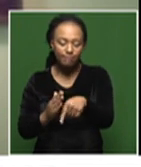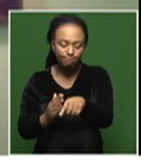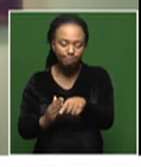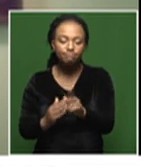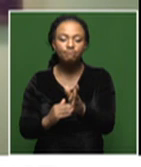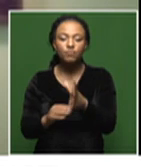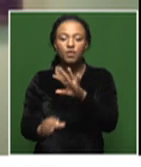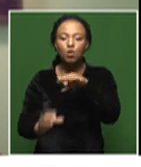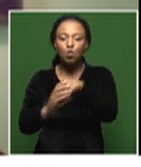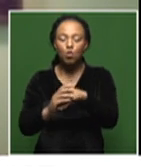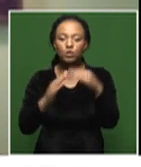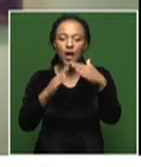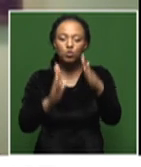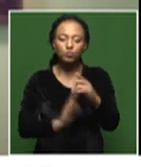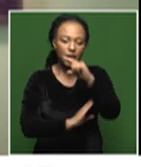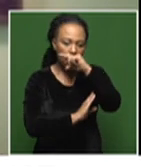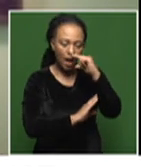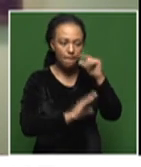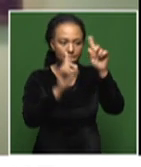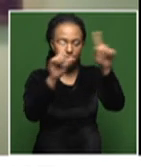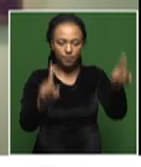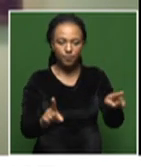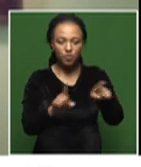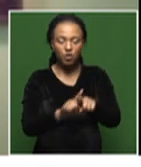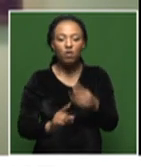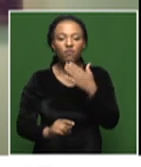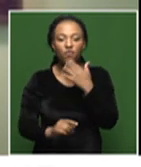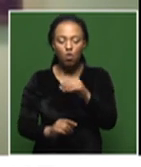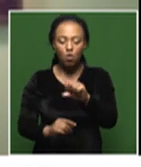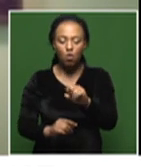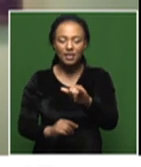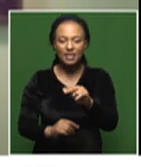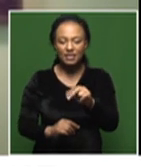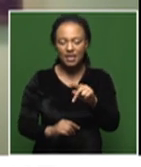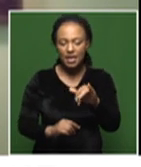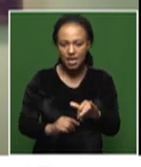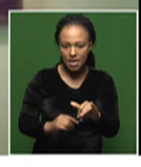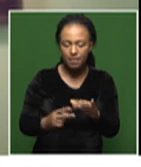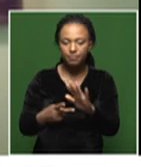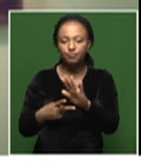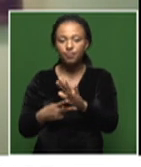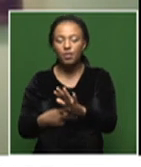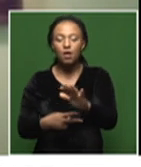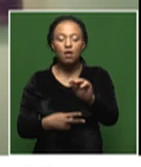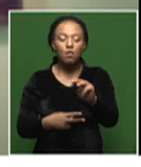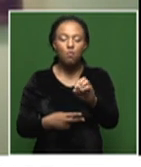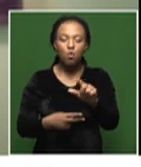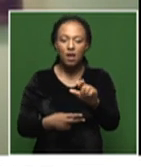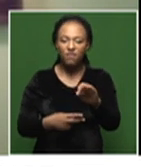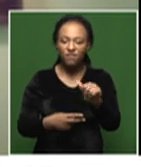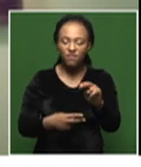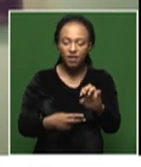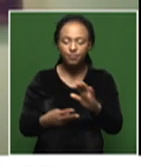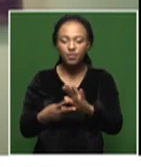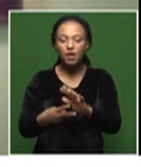includes household names, like Sydney Kumalo, of course, Dumile Feni, Alexis Preller,